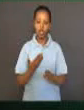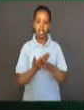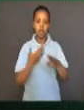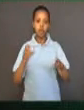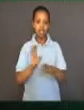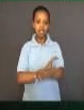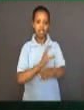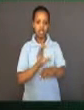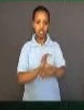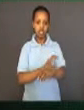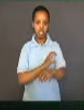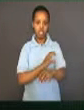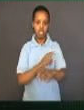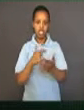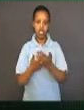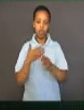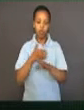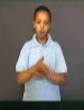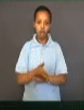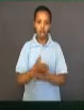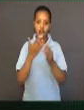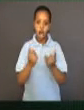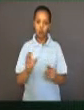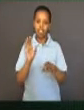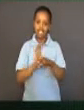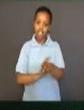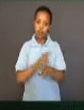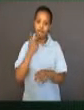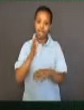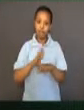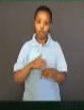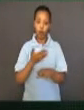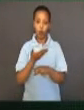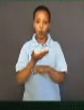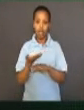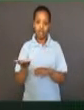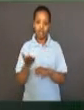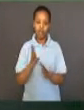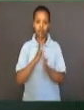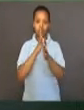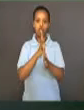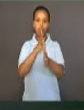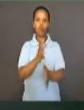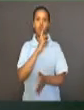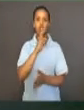Pre-cells would then be the ancestors to the cells we know today.